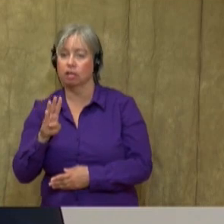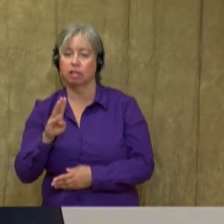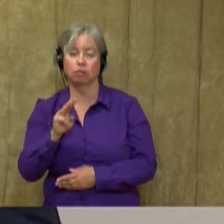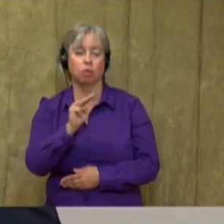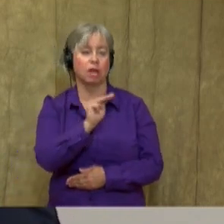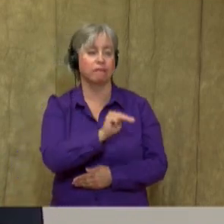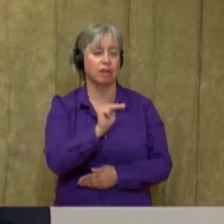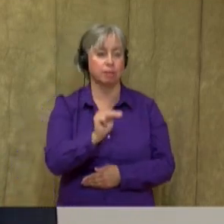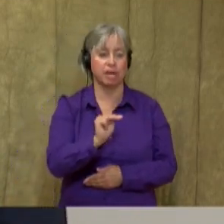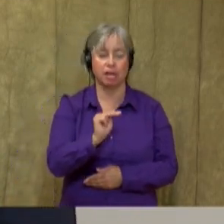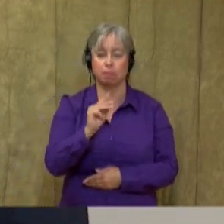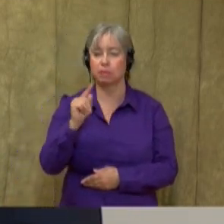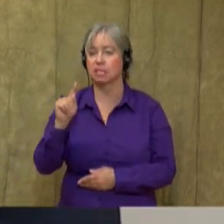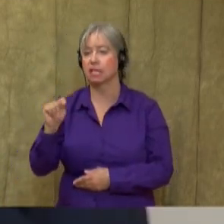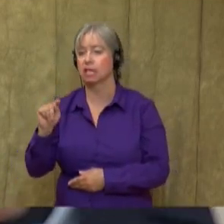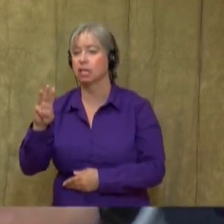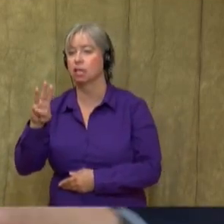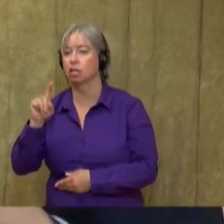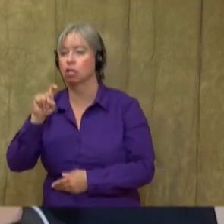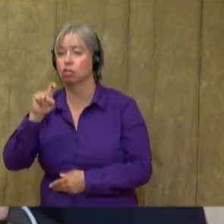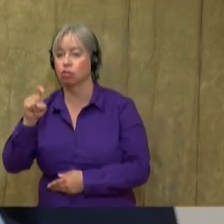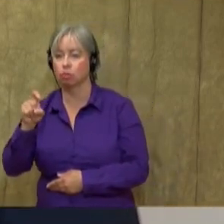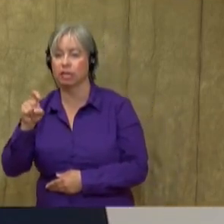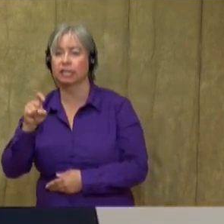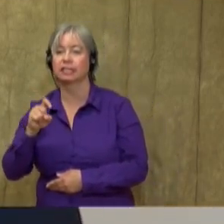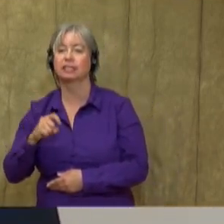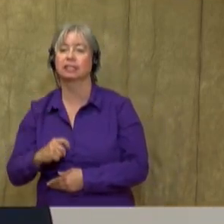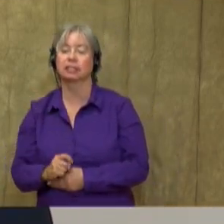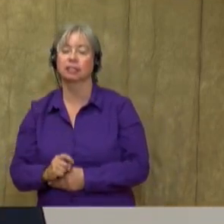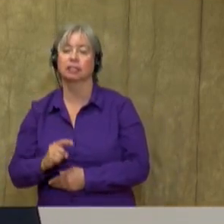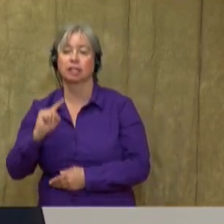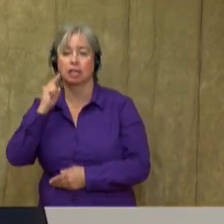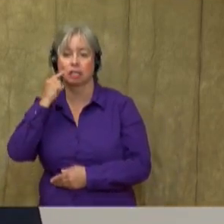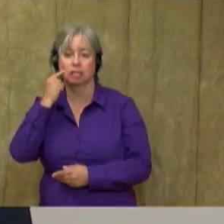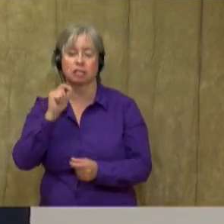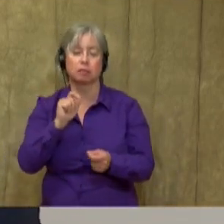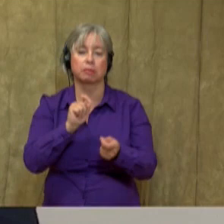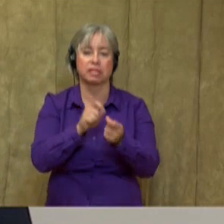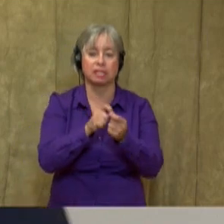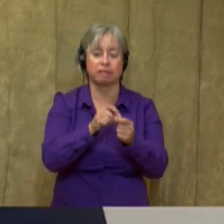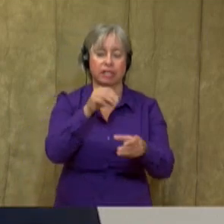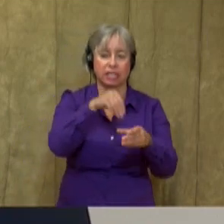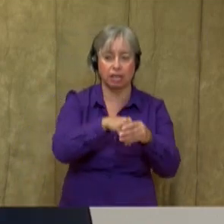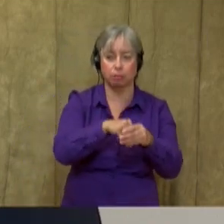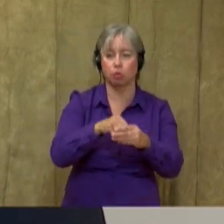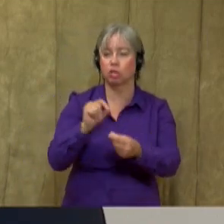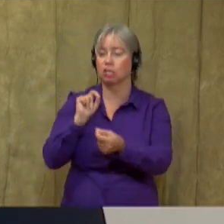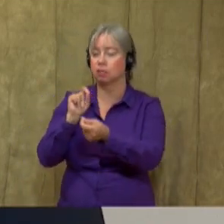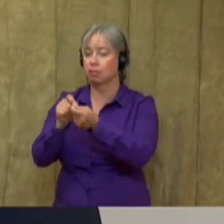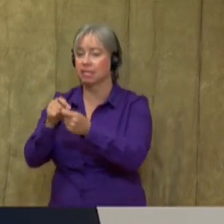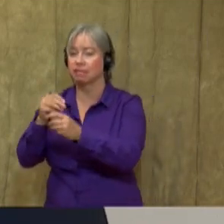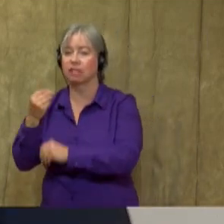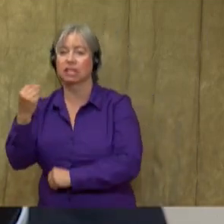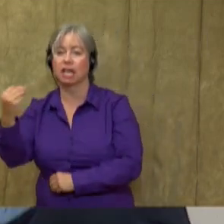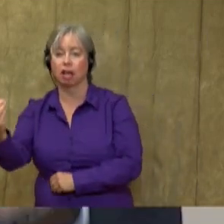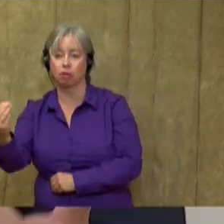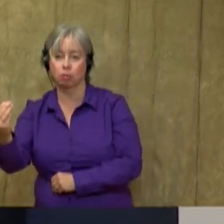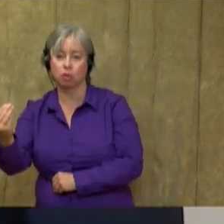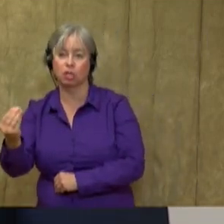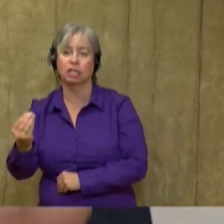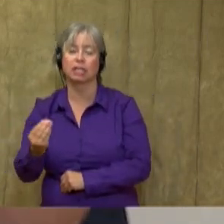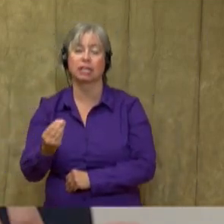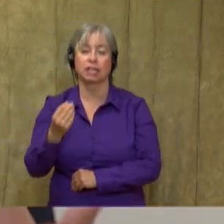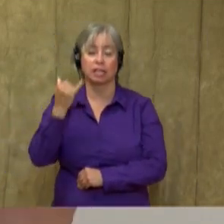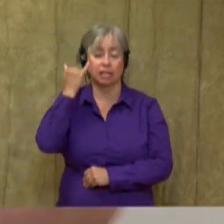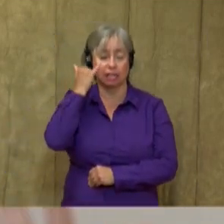Twix. So a specific input is going to give you a very specific output. Same thing with dialing 911. You're going